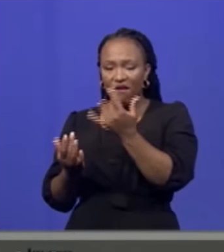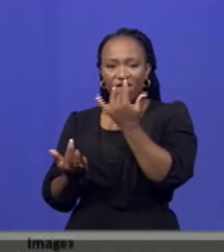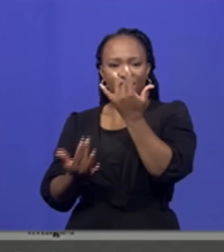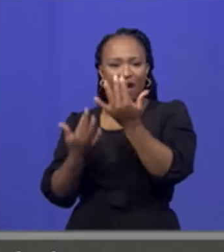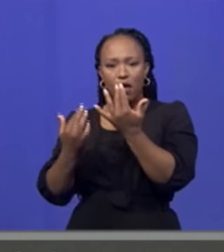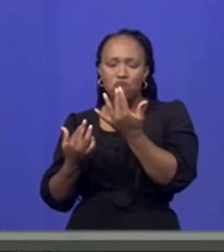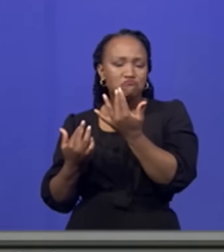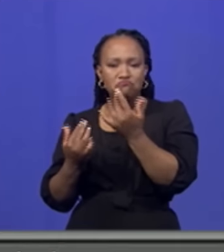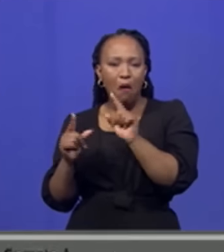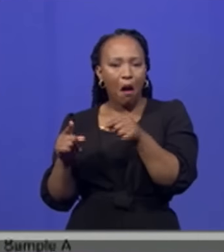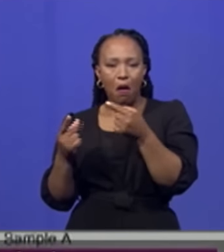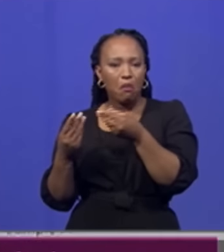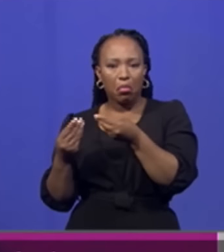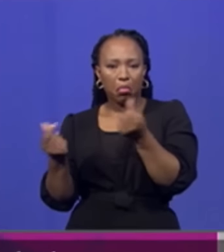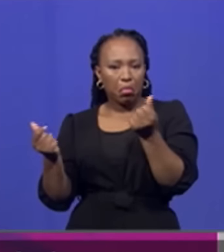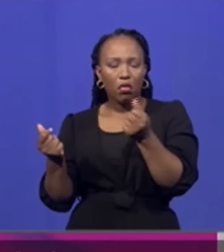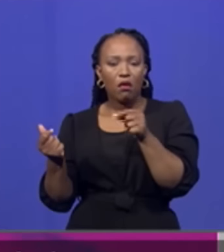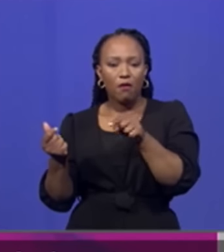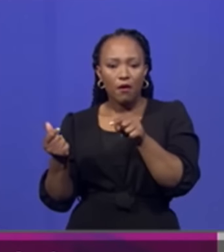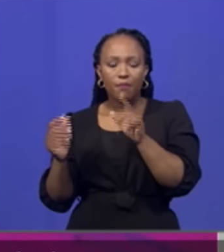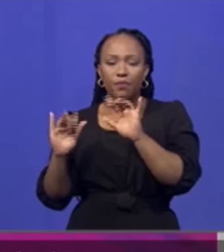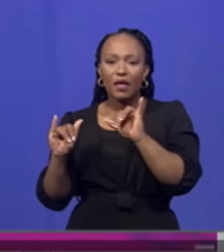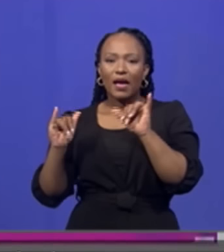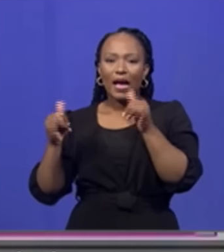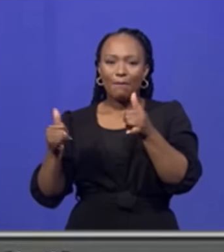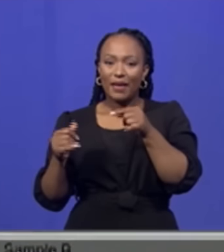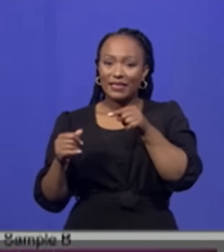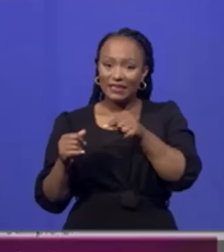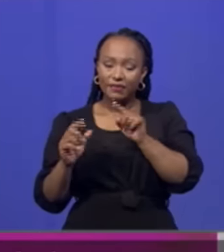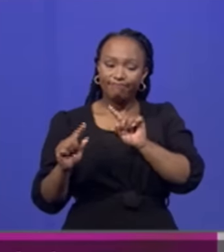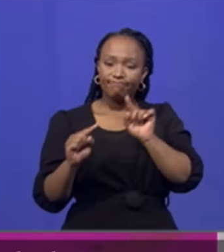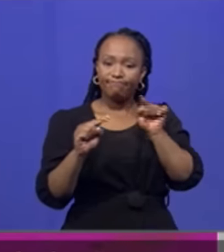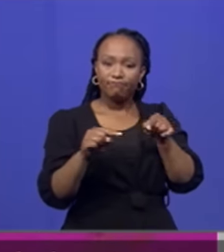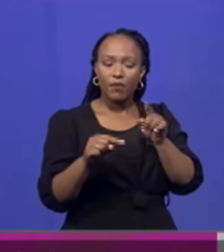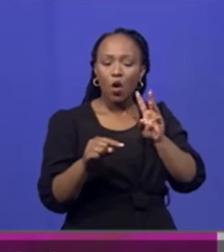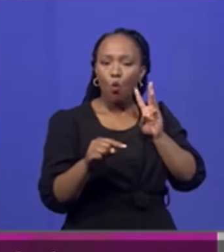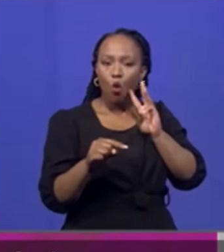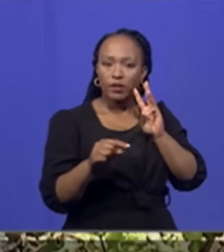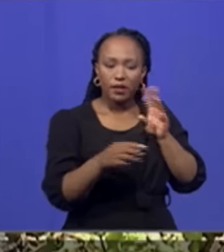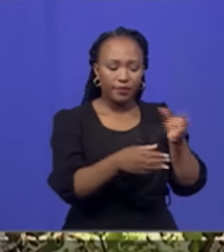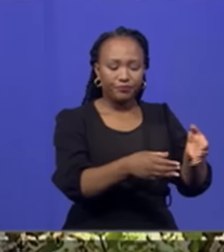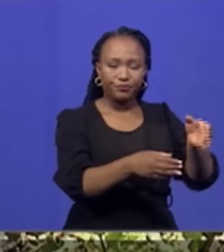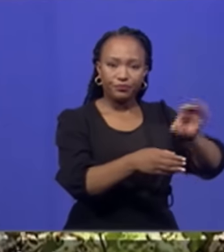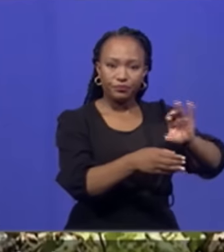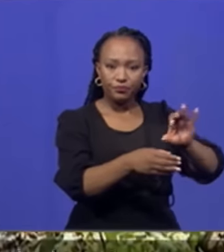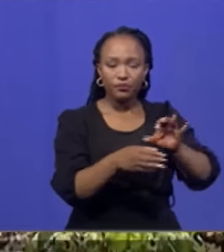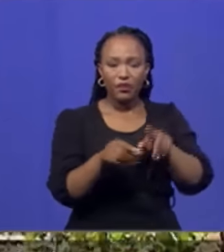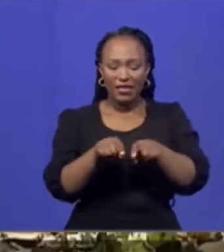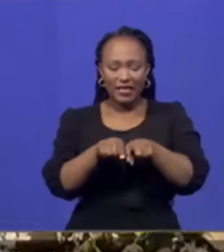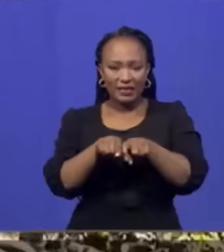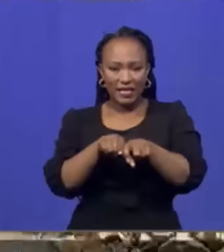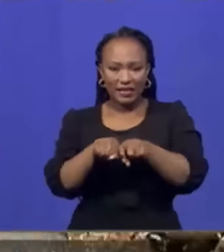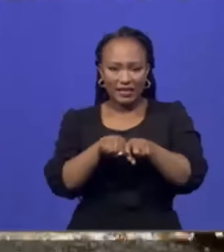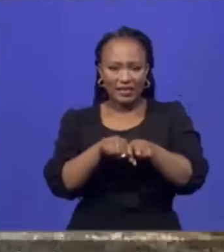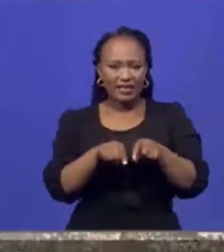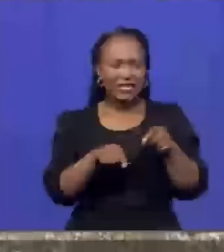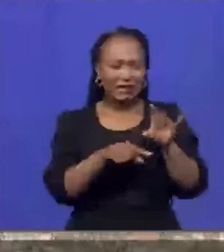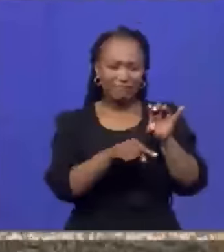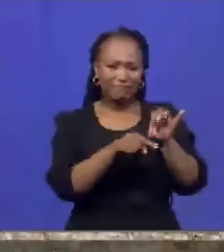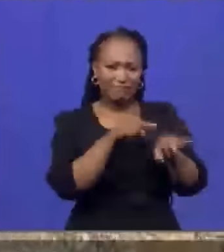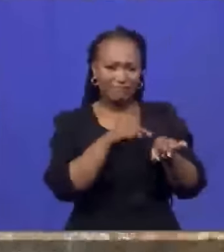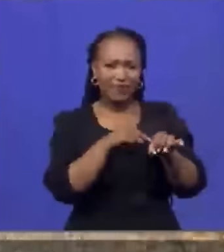ya laboratory ya Assure Cloud e tšere metsi a noka ya mohlapitse le ngwaname le go a dira diteko fao e hweditšego gore a kgotletšwe ka